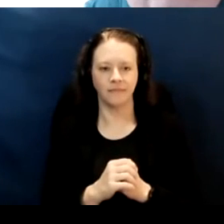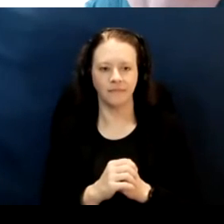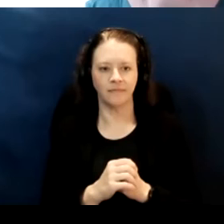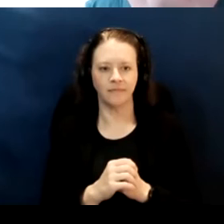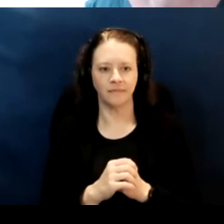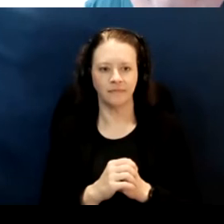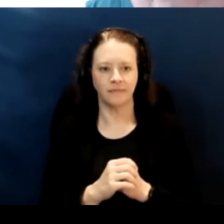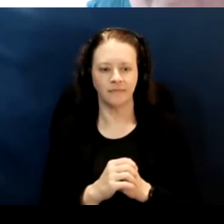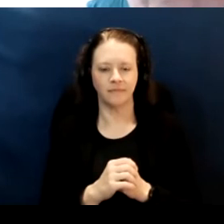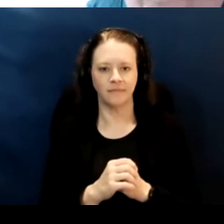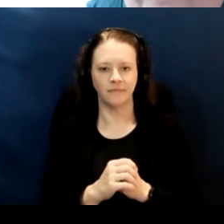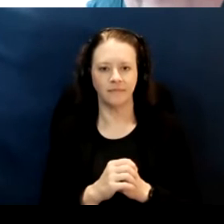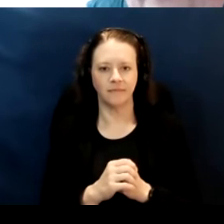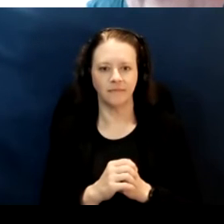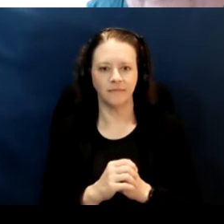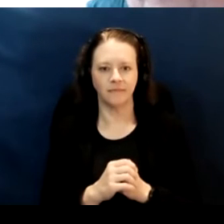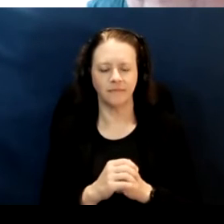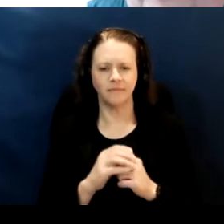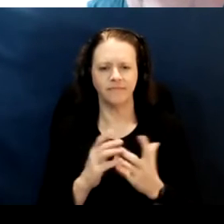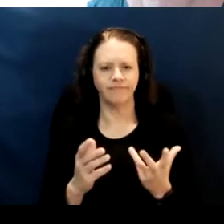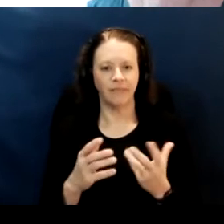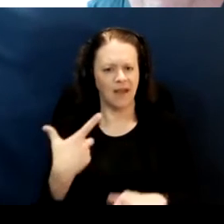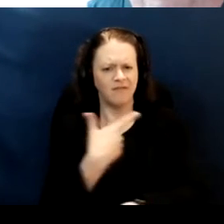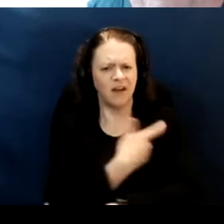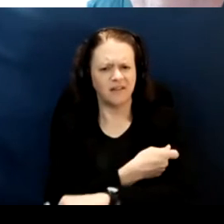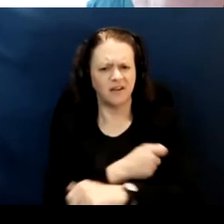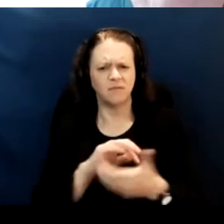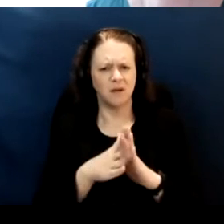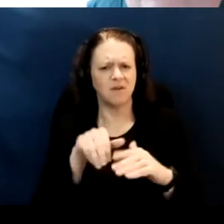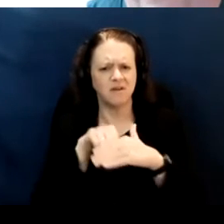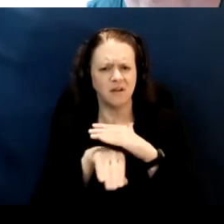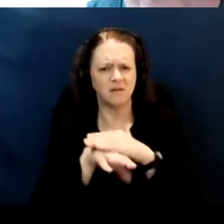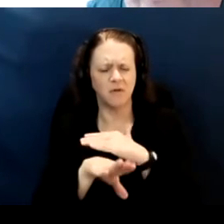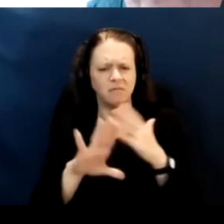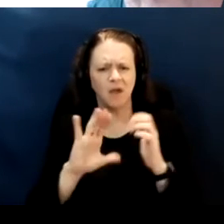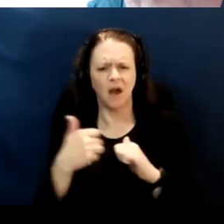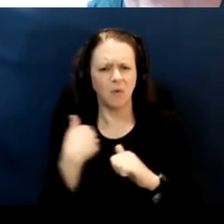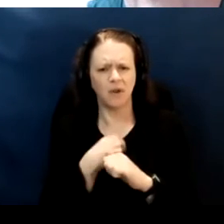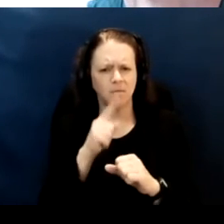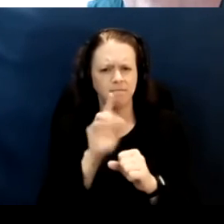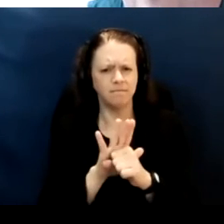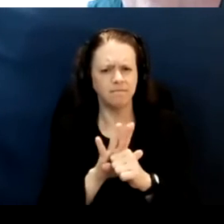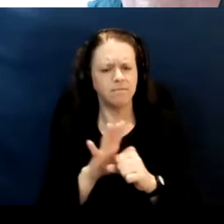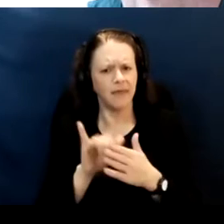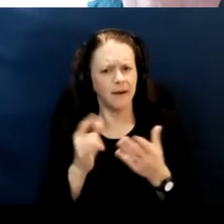is accessible for everyone in our community? And I'll start with Kholoud.